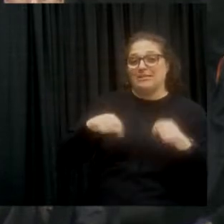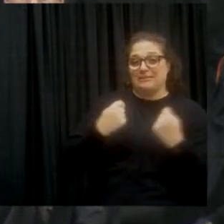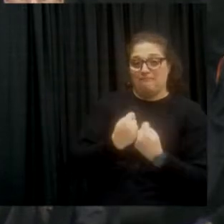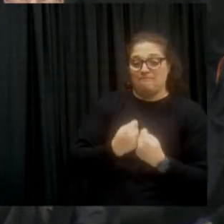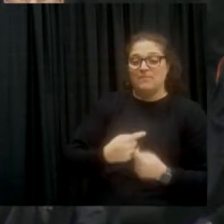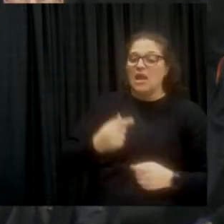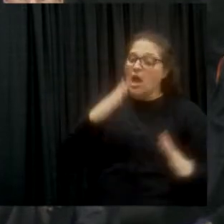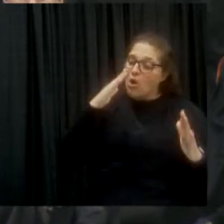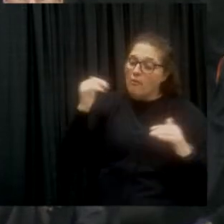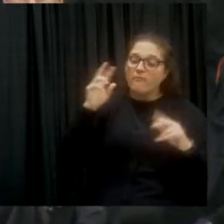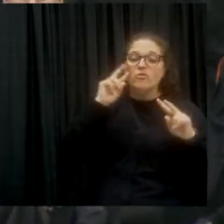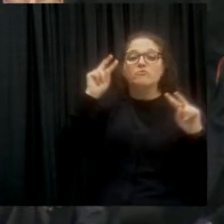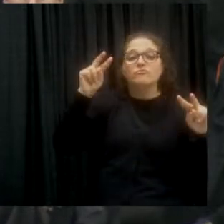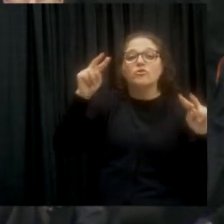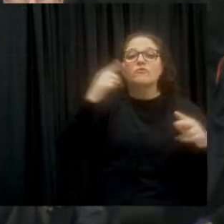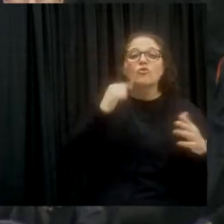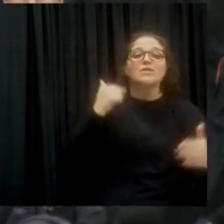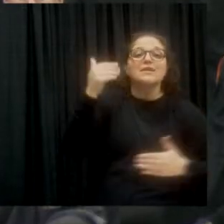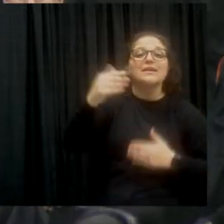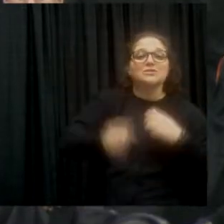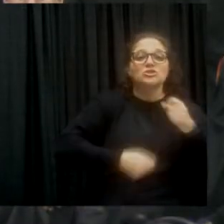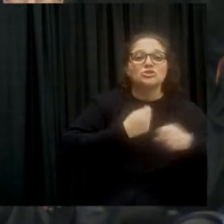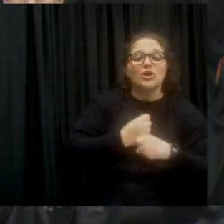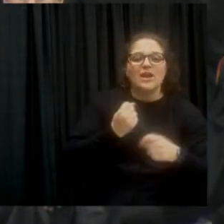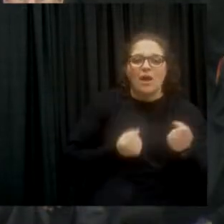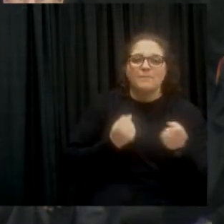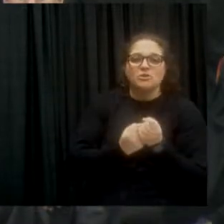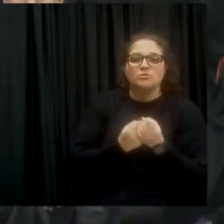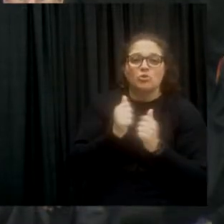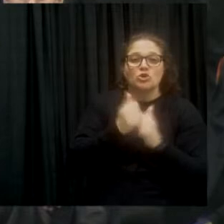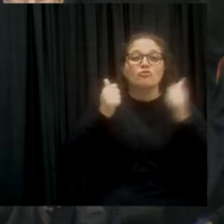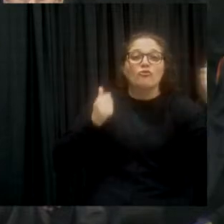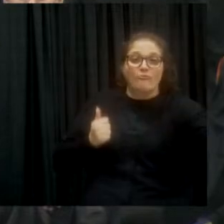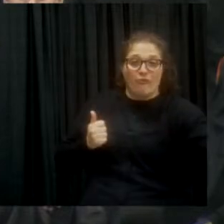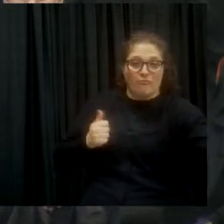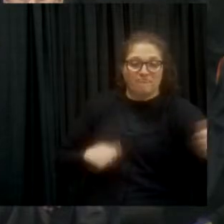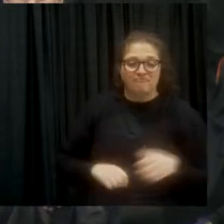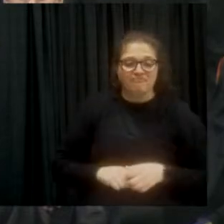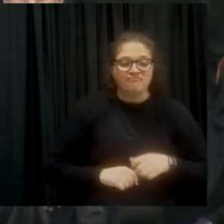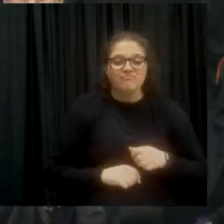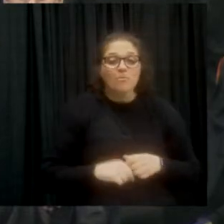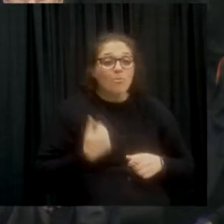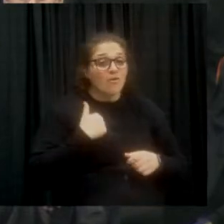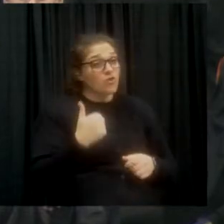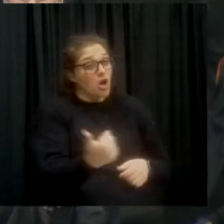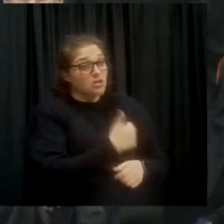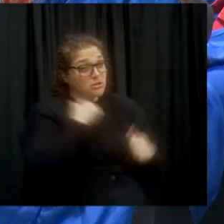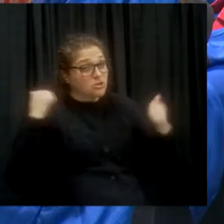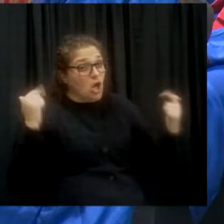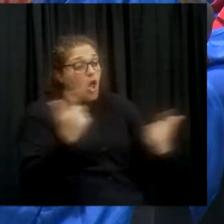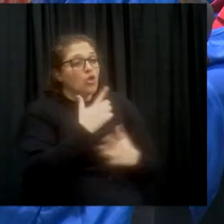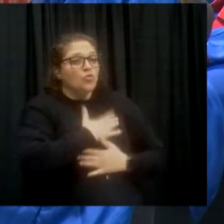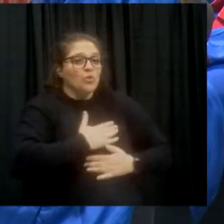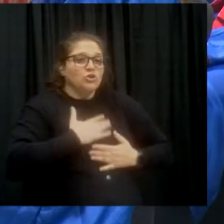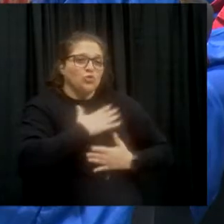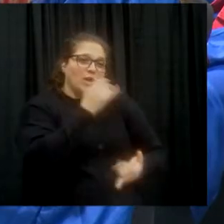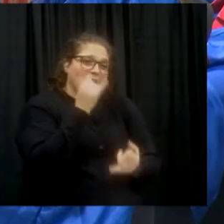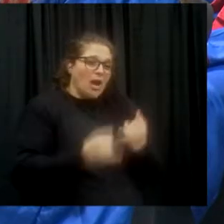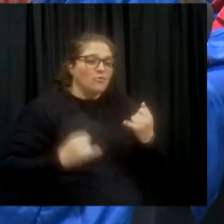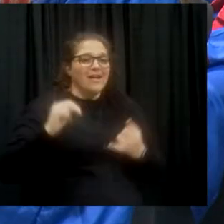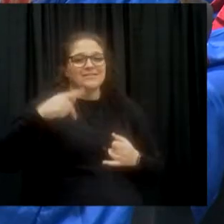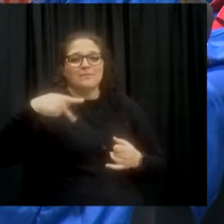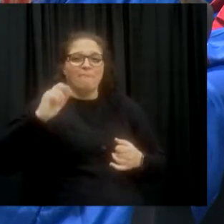I have high hopes for my fellow teammates next season, and I'll be supporting you all from afar. As for all of us, I'm sure we all enjoyed our last